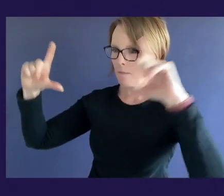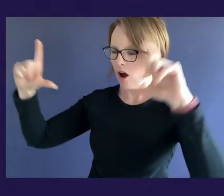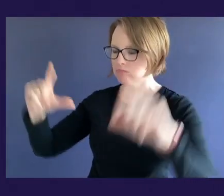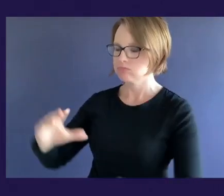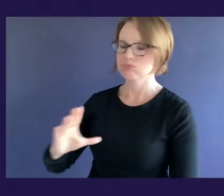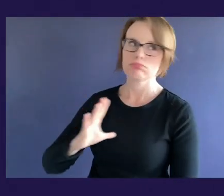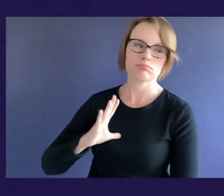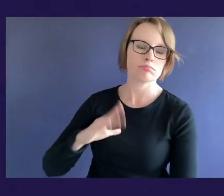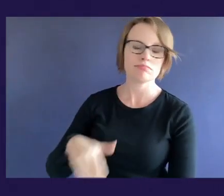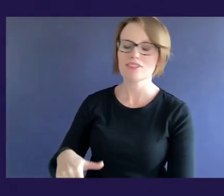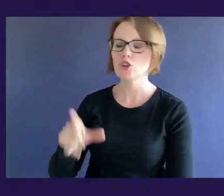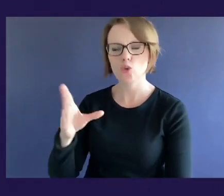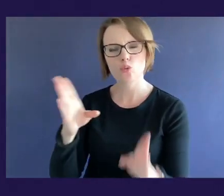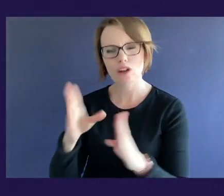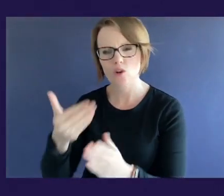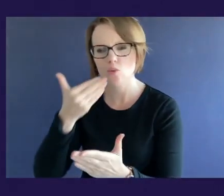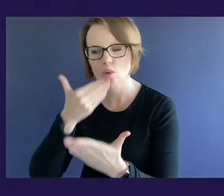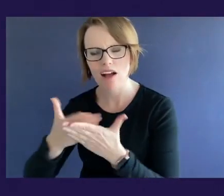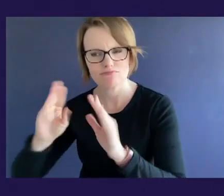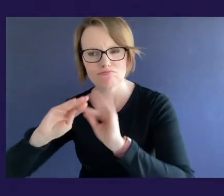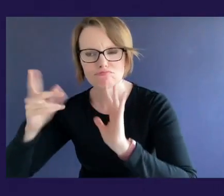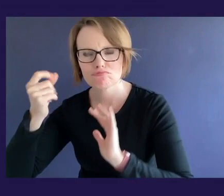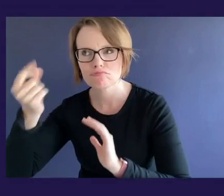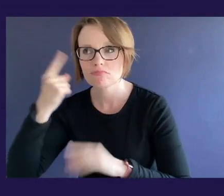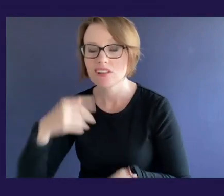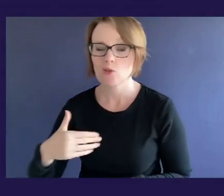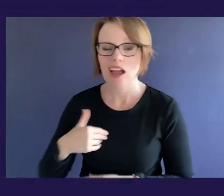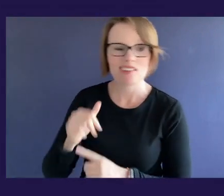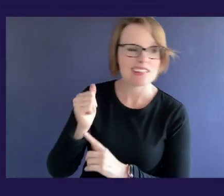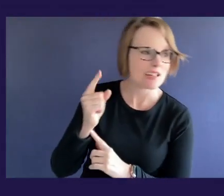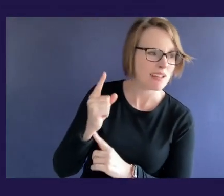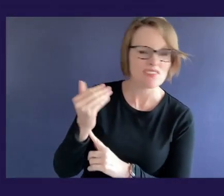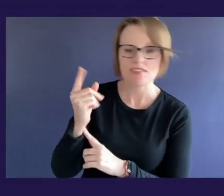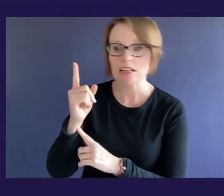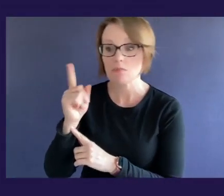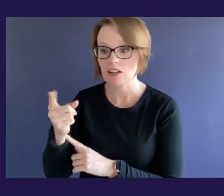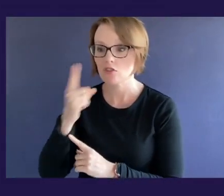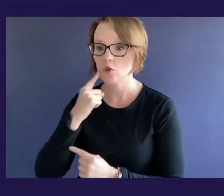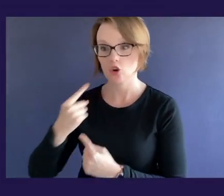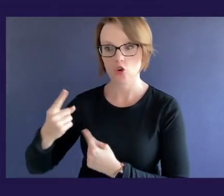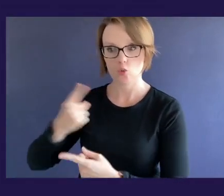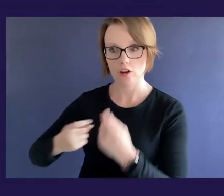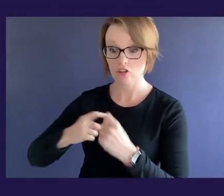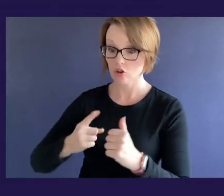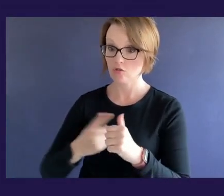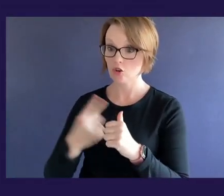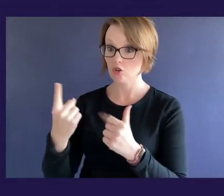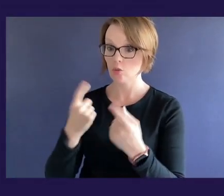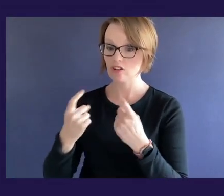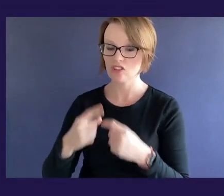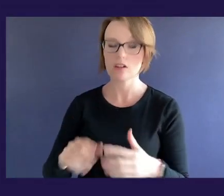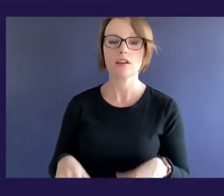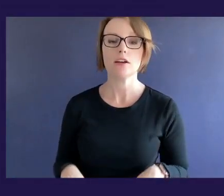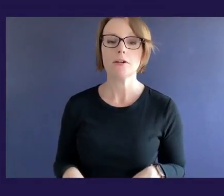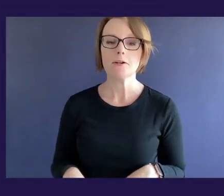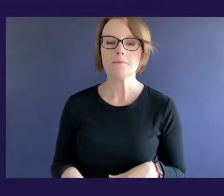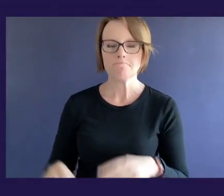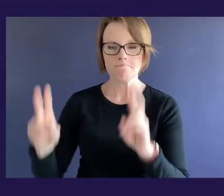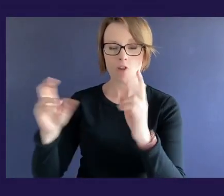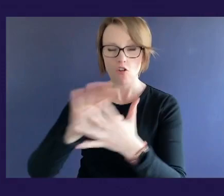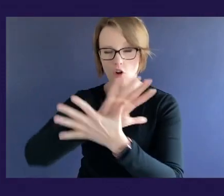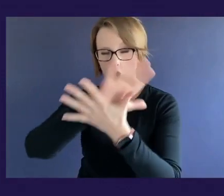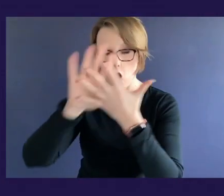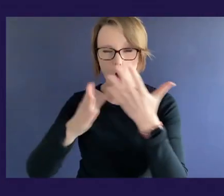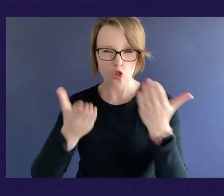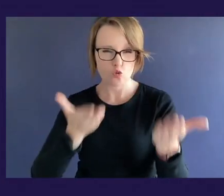have only about 10-15 minutes here. First one, of all the recommendations that have been put